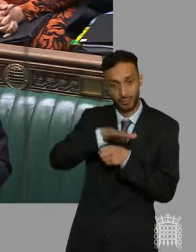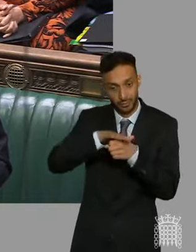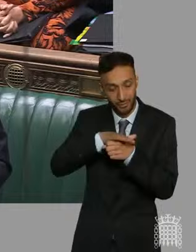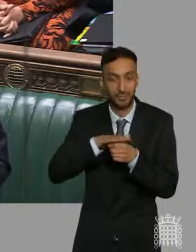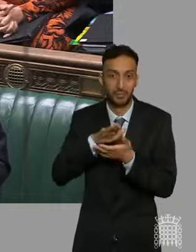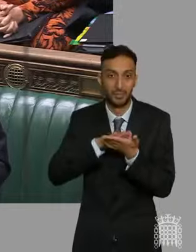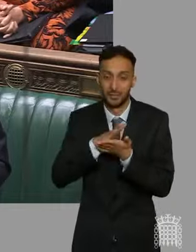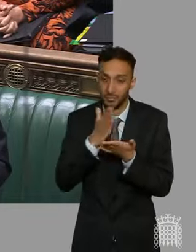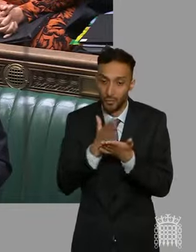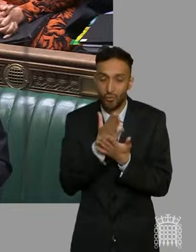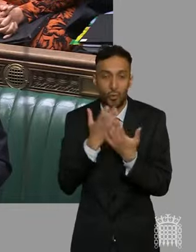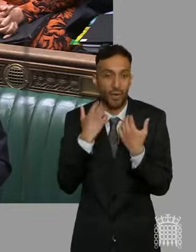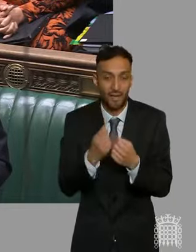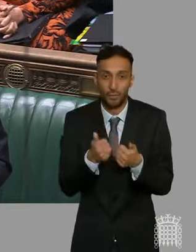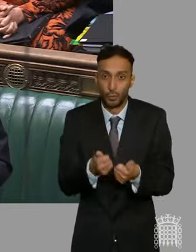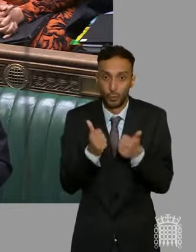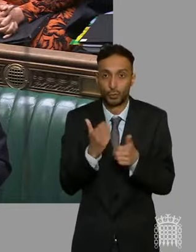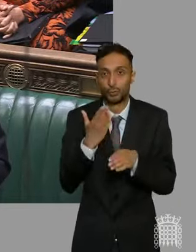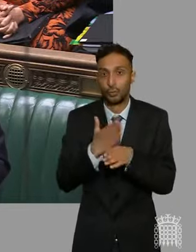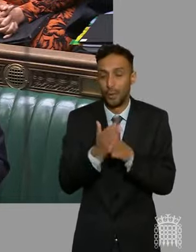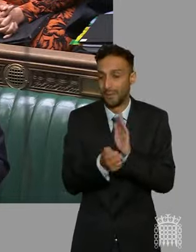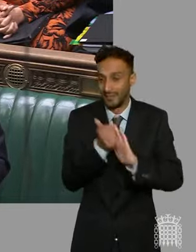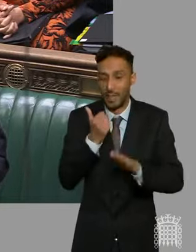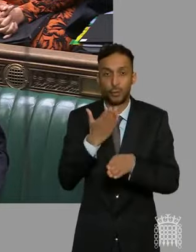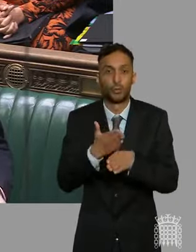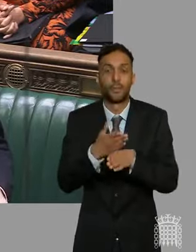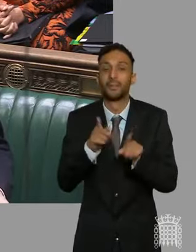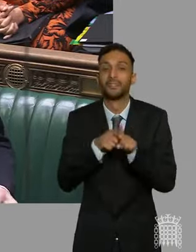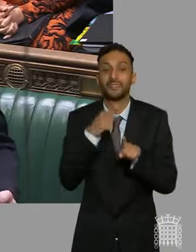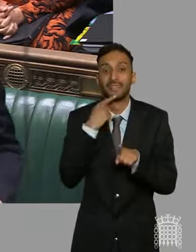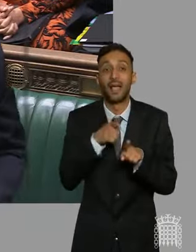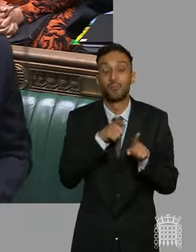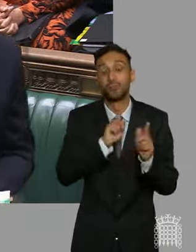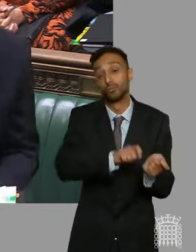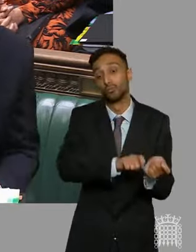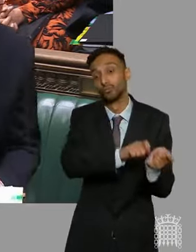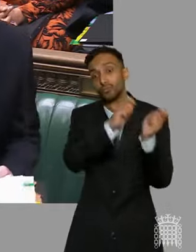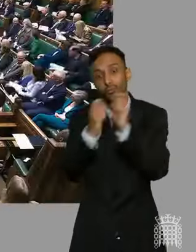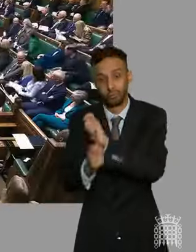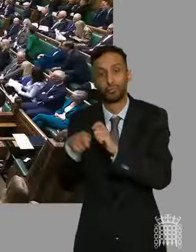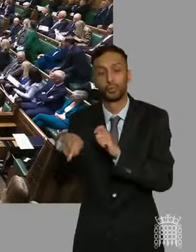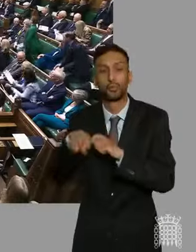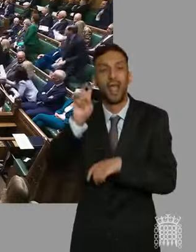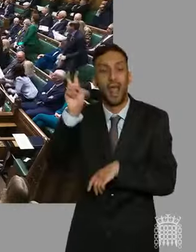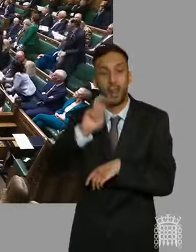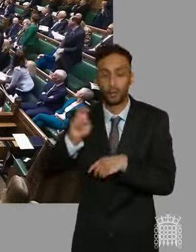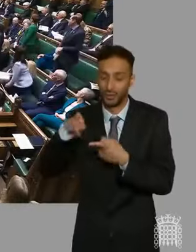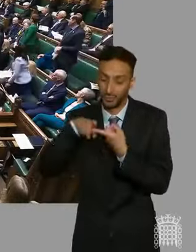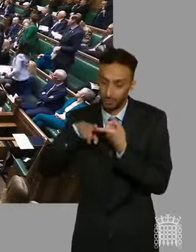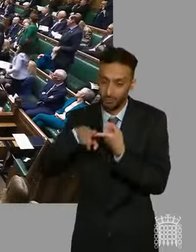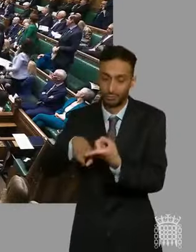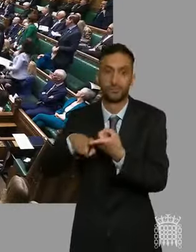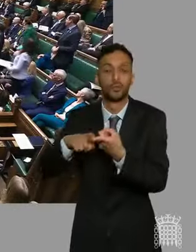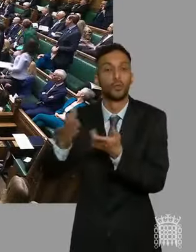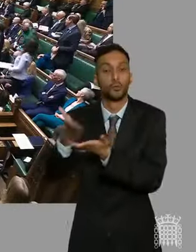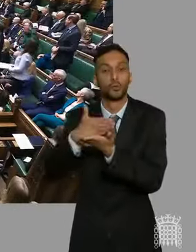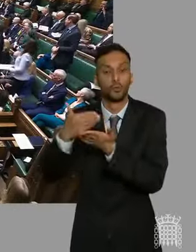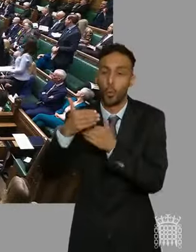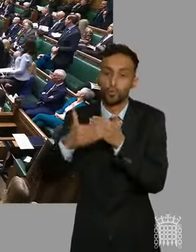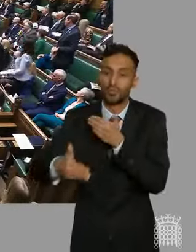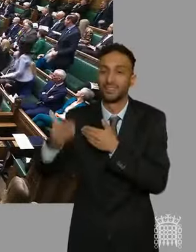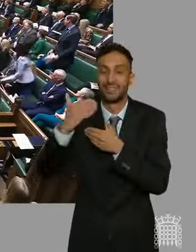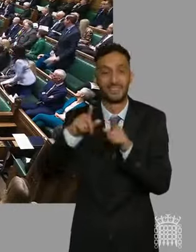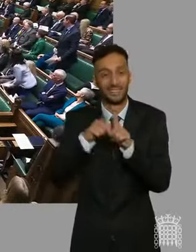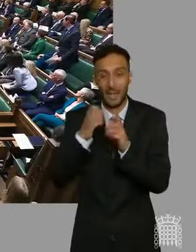energy security and lower bills. And I know her constituency will play a vital role in that. Jeremy Hunt. Thank you, Mr. Speaker. Does